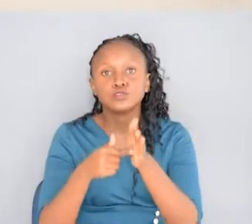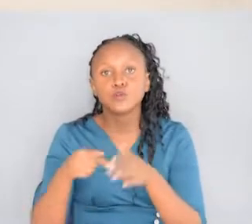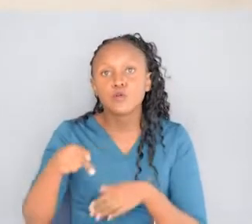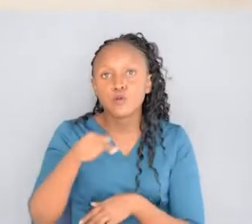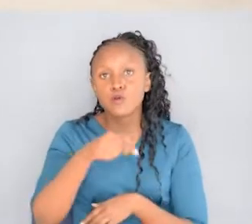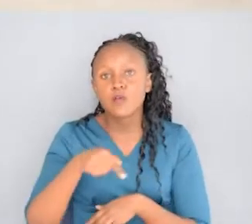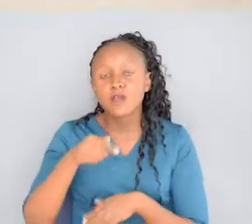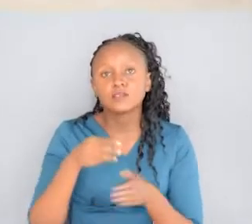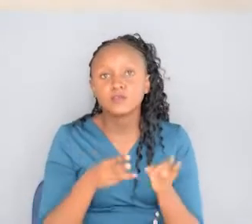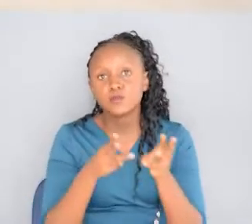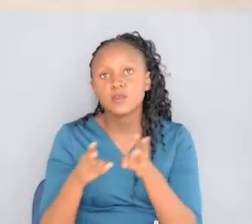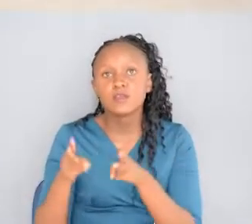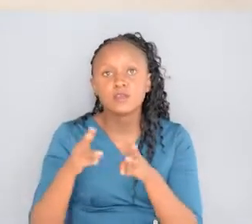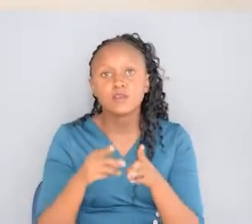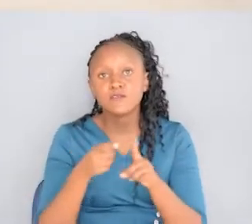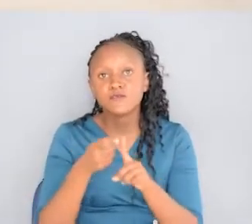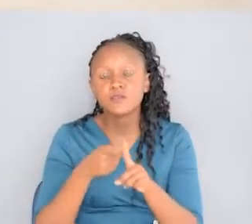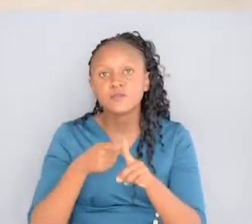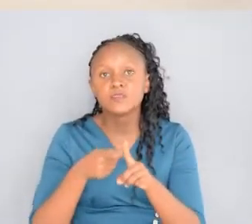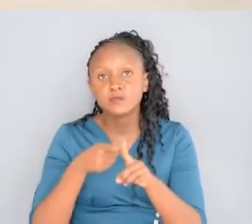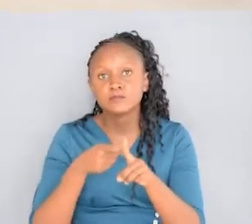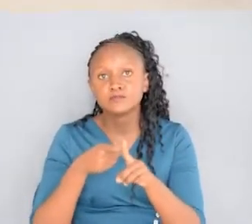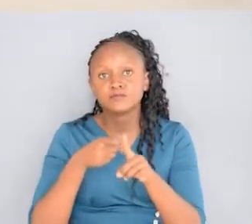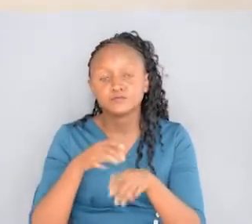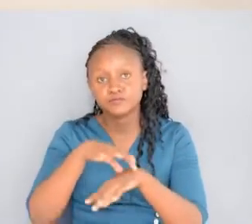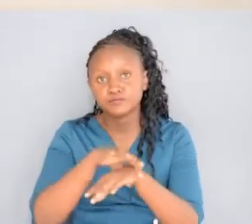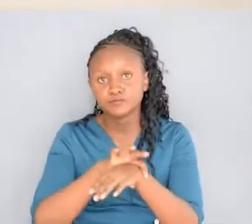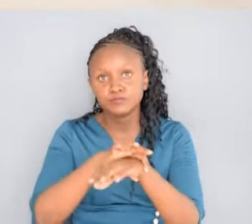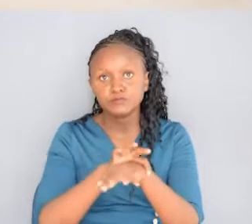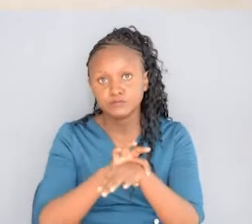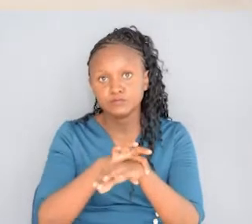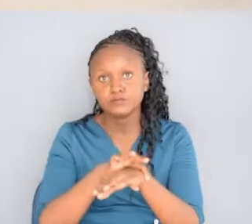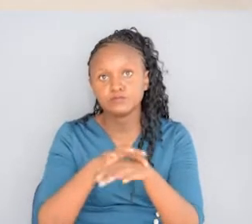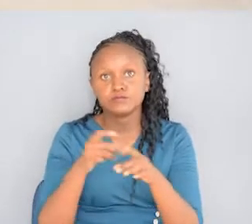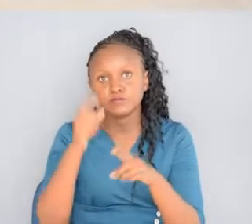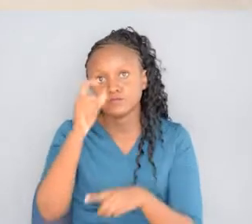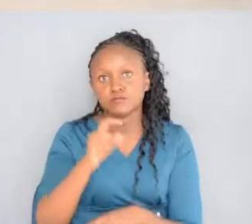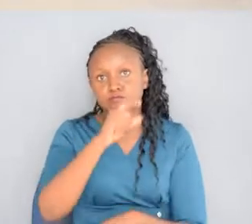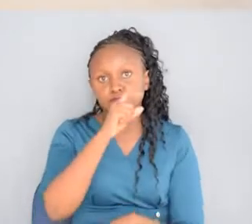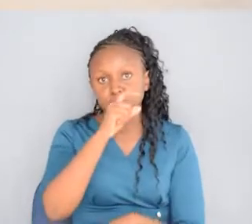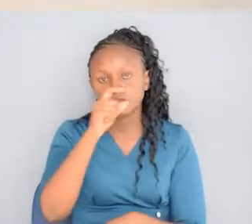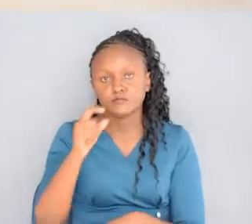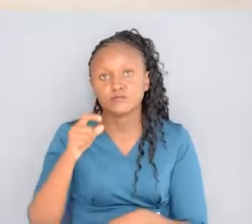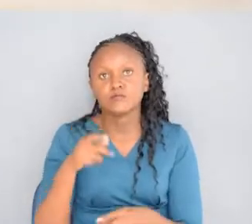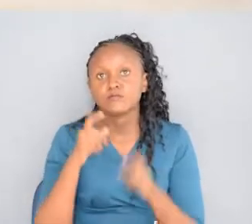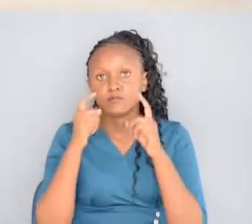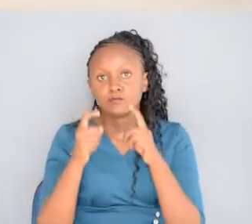earth to show us the way from the earth to the cross.